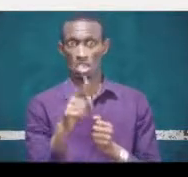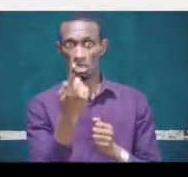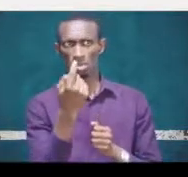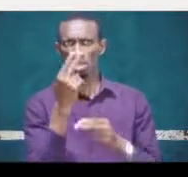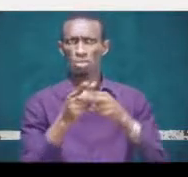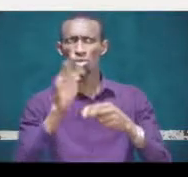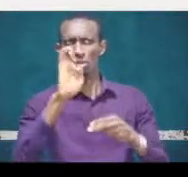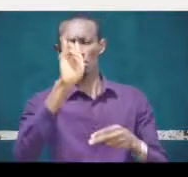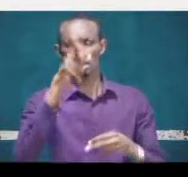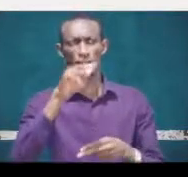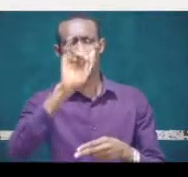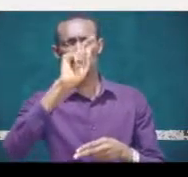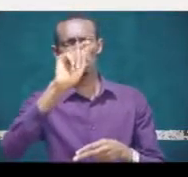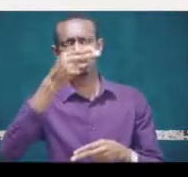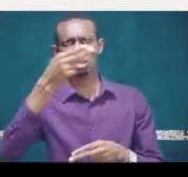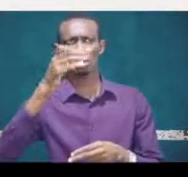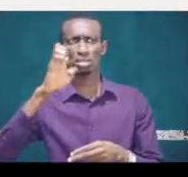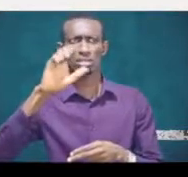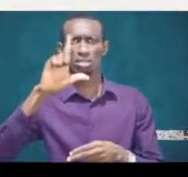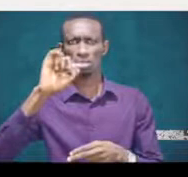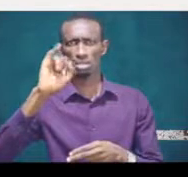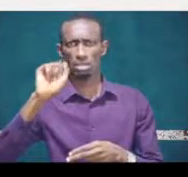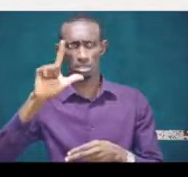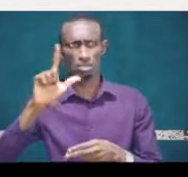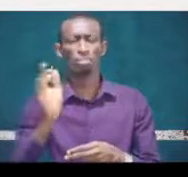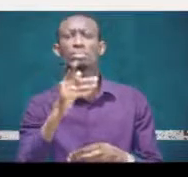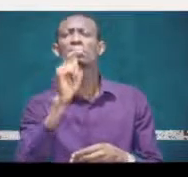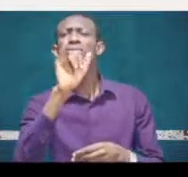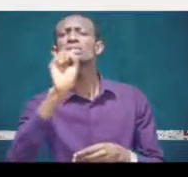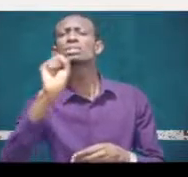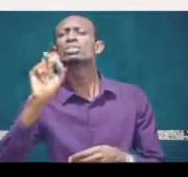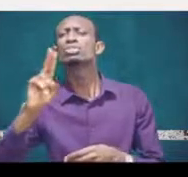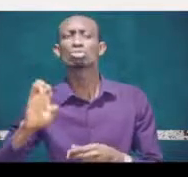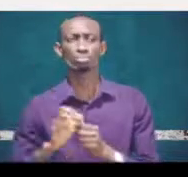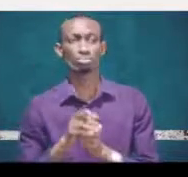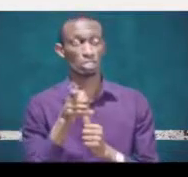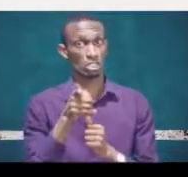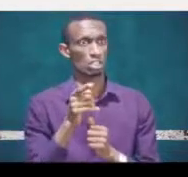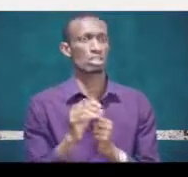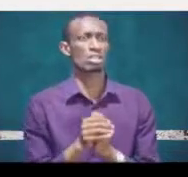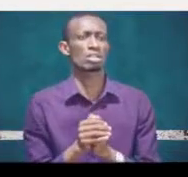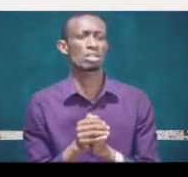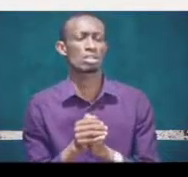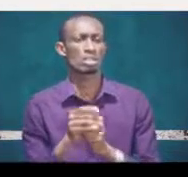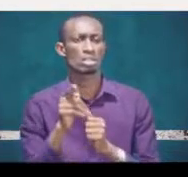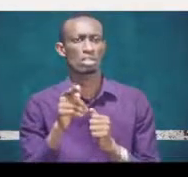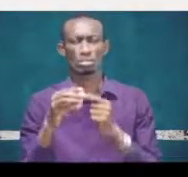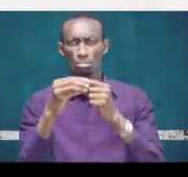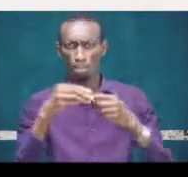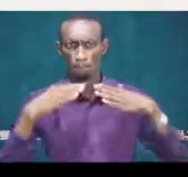cavities, covering internal organs and large surfaces. That means epithelial tissues are